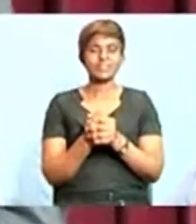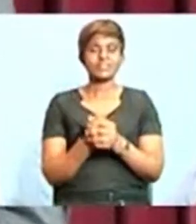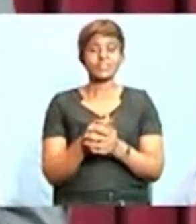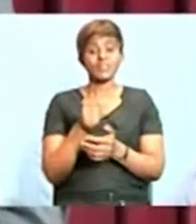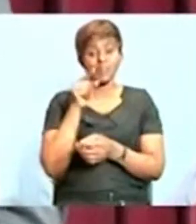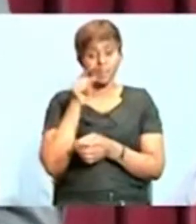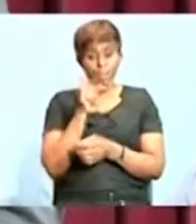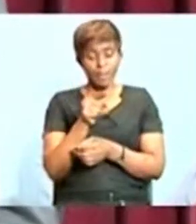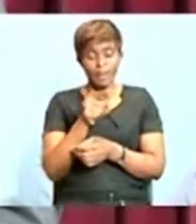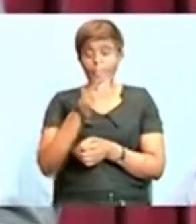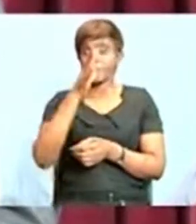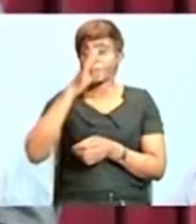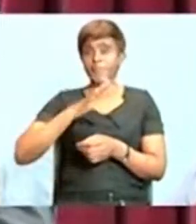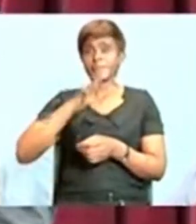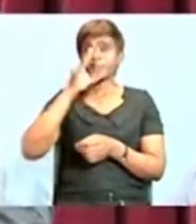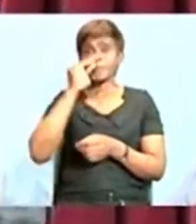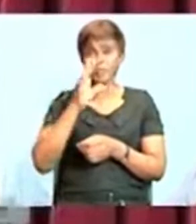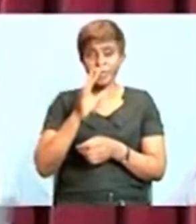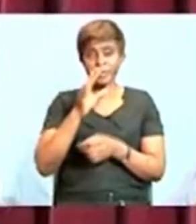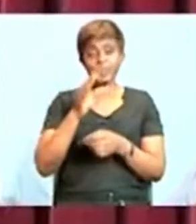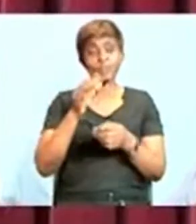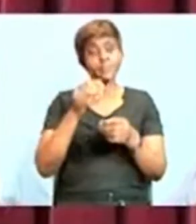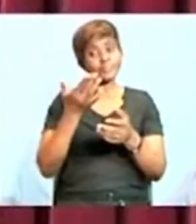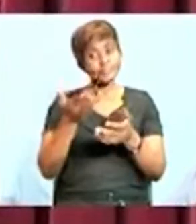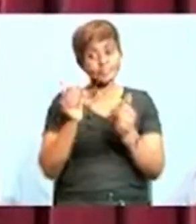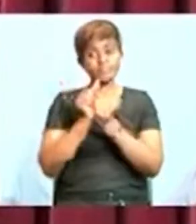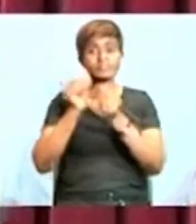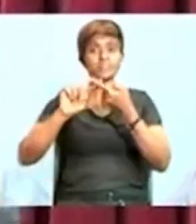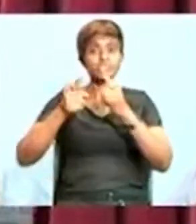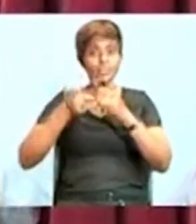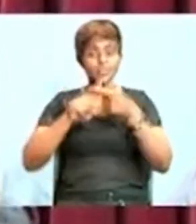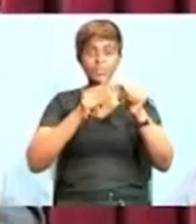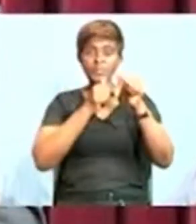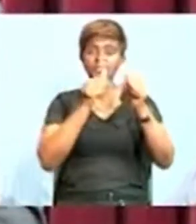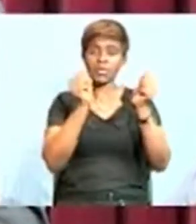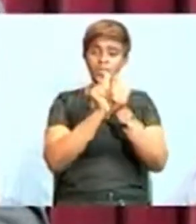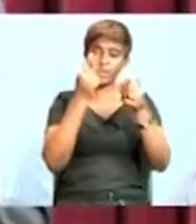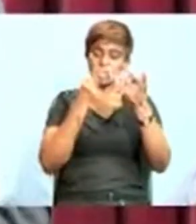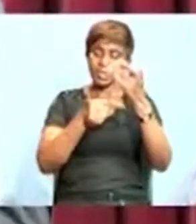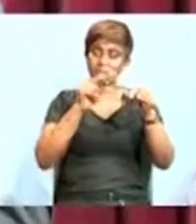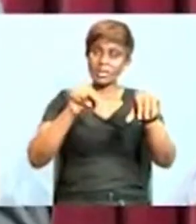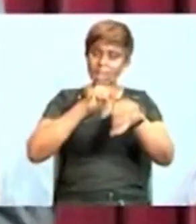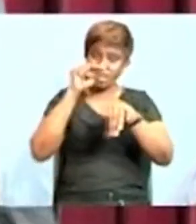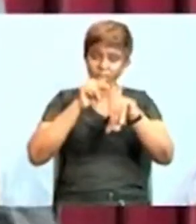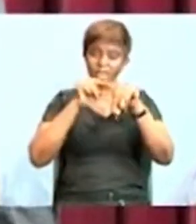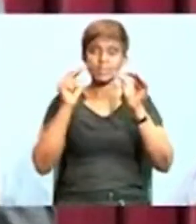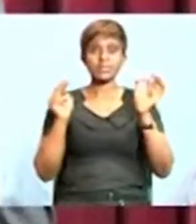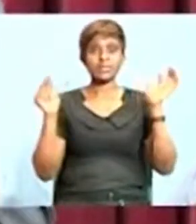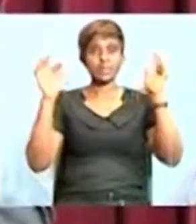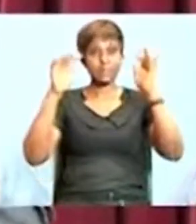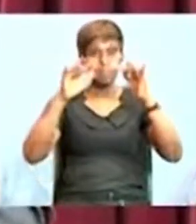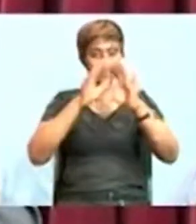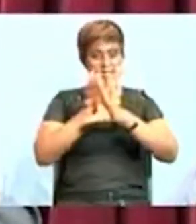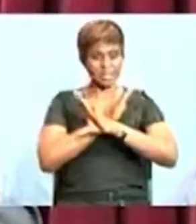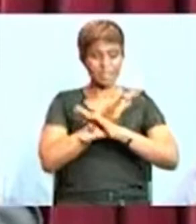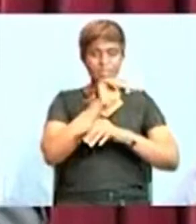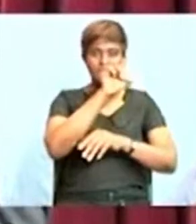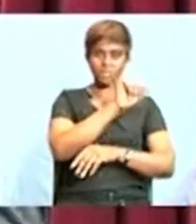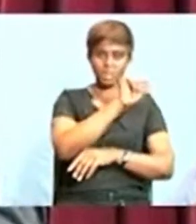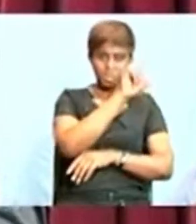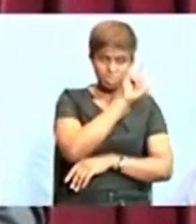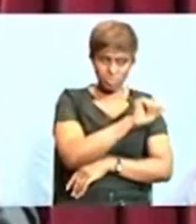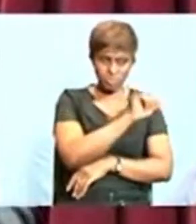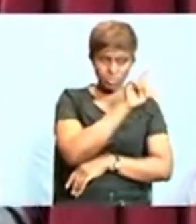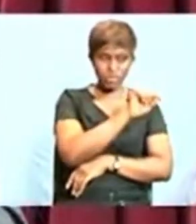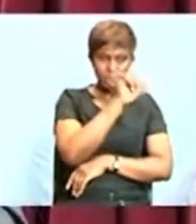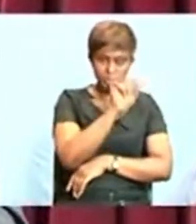This, by the way, Madam Speaker and colleagues, is in line with the National Assembly of Zambia Strategic Plan 2020 to 2026,